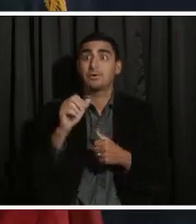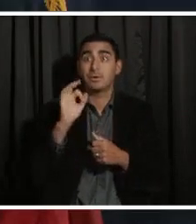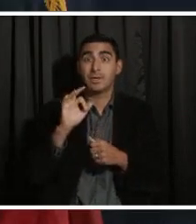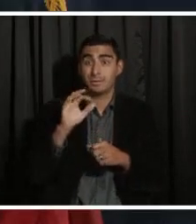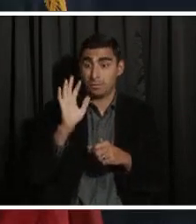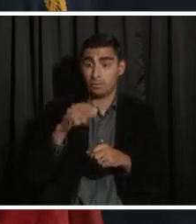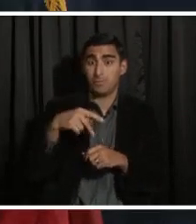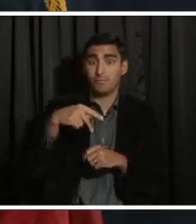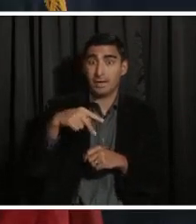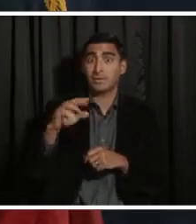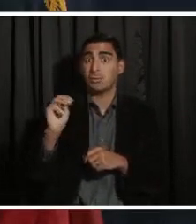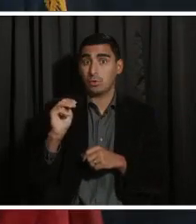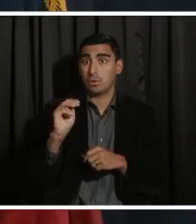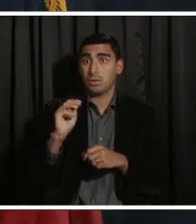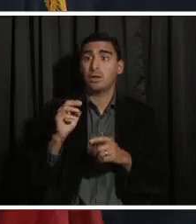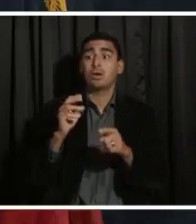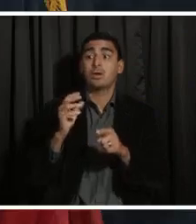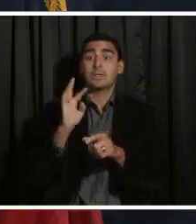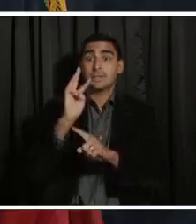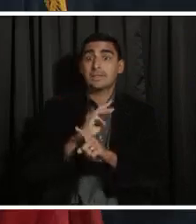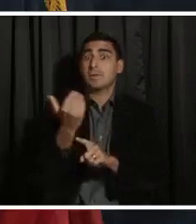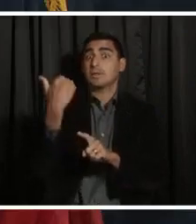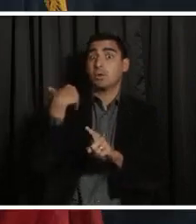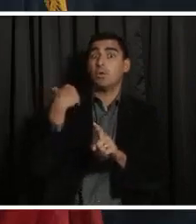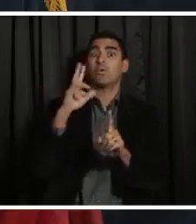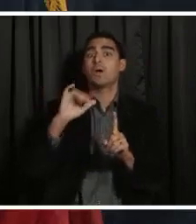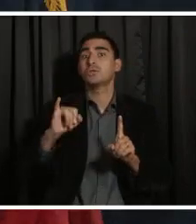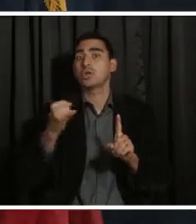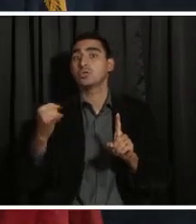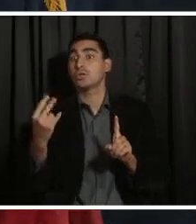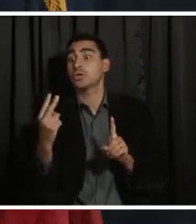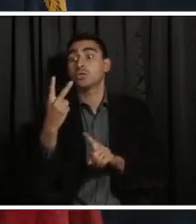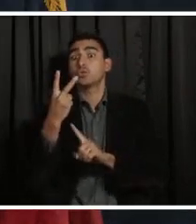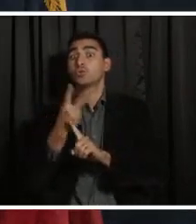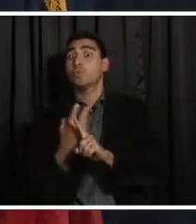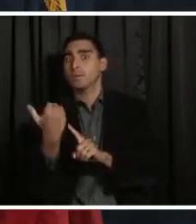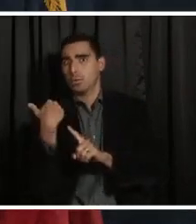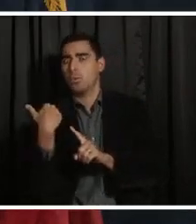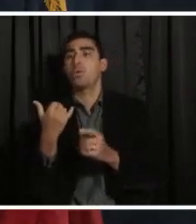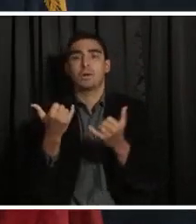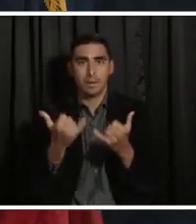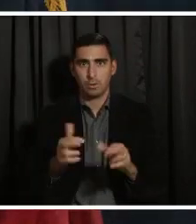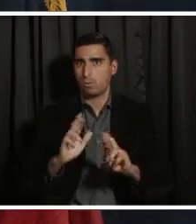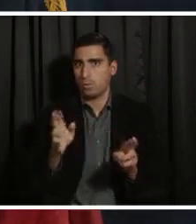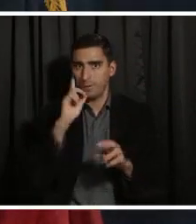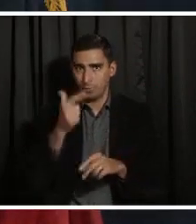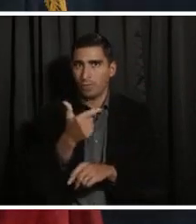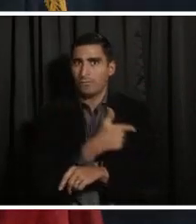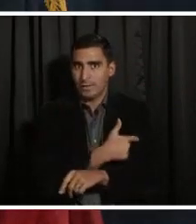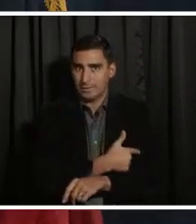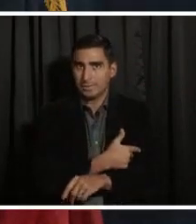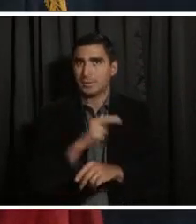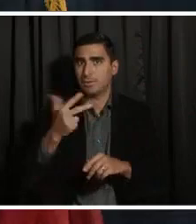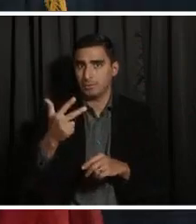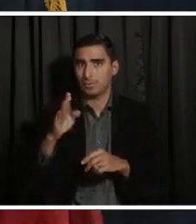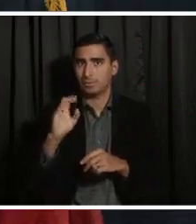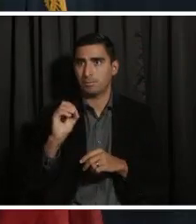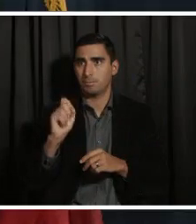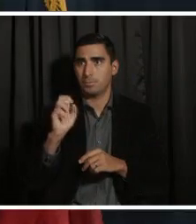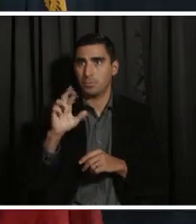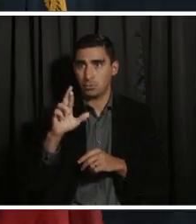more ago, Johnson & Johnson 2 months or more ago, very important to get vaccinated. The recent data that came in, 10,000